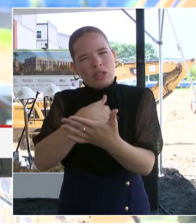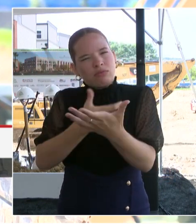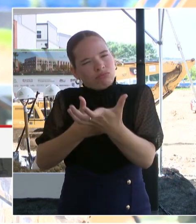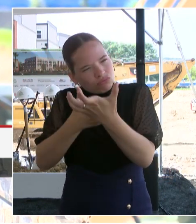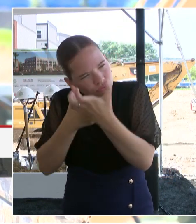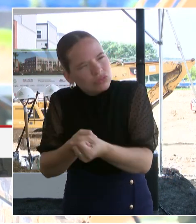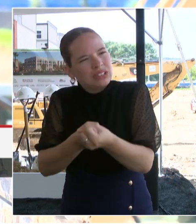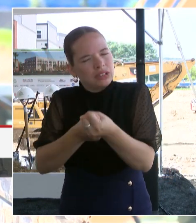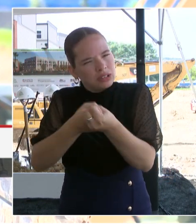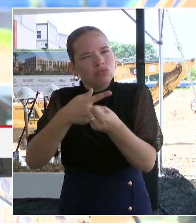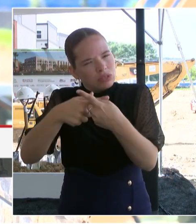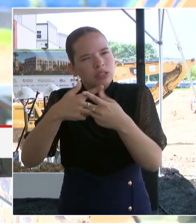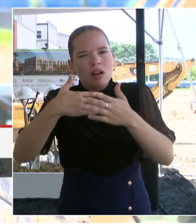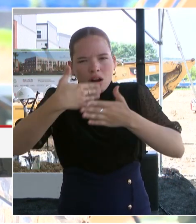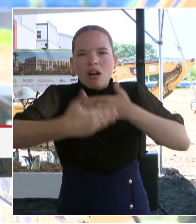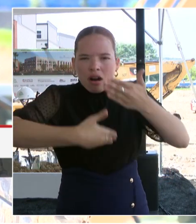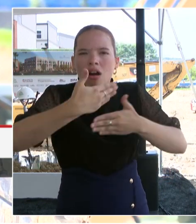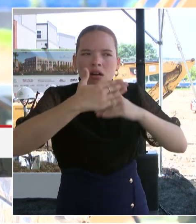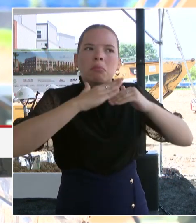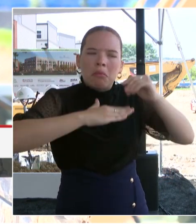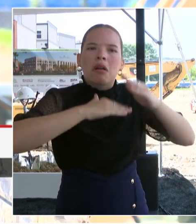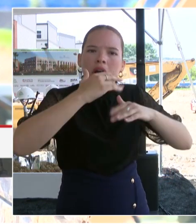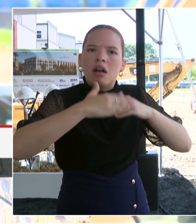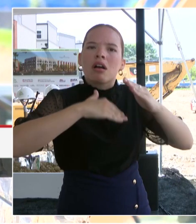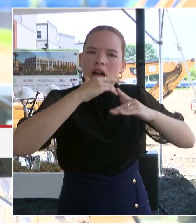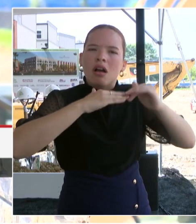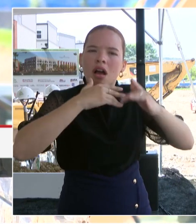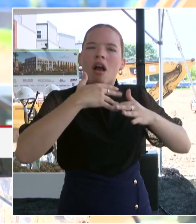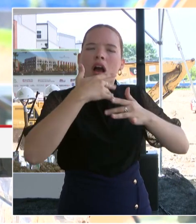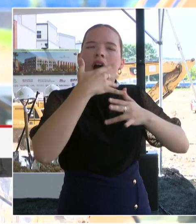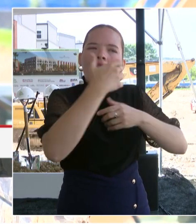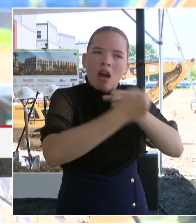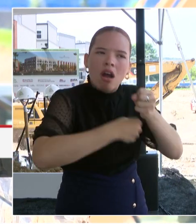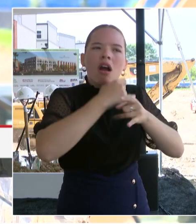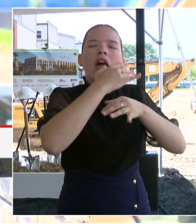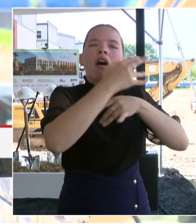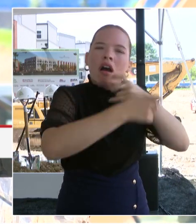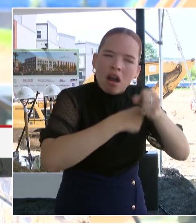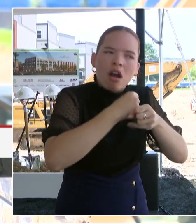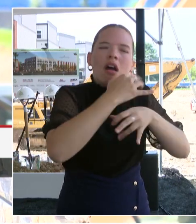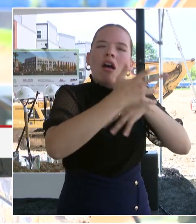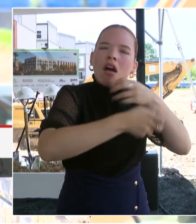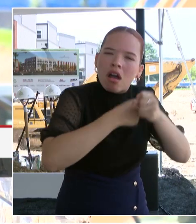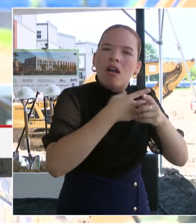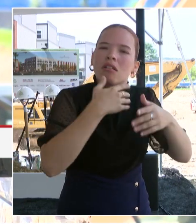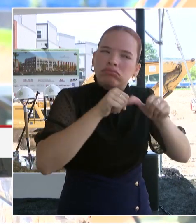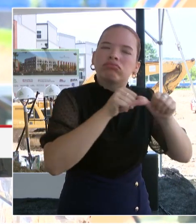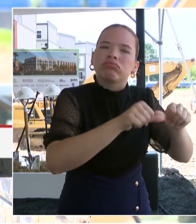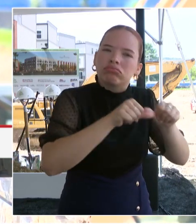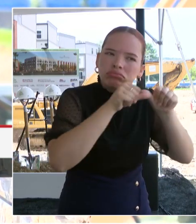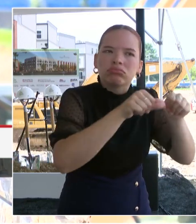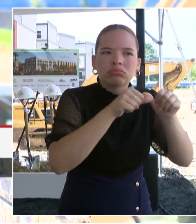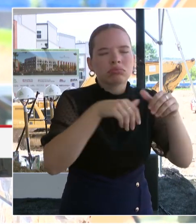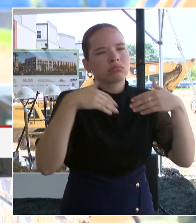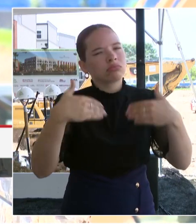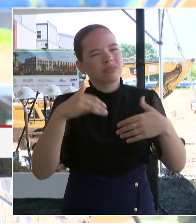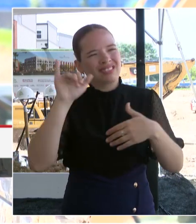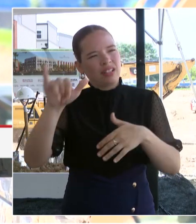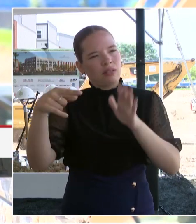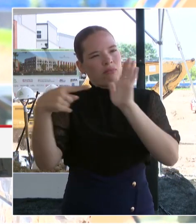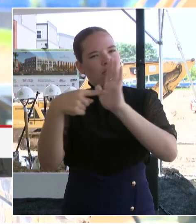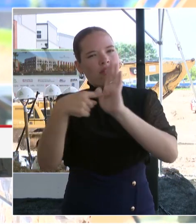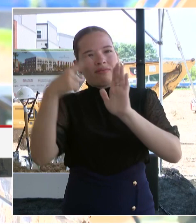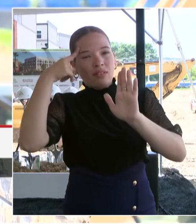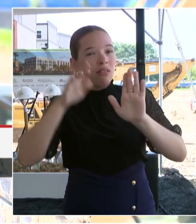being consistent. They are a model for how you should come into community and how you should develop, and I just can't thank EYA and the project